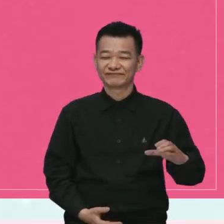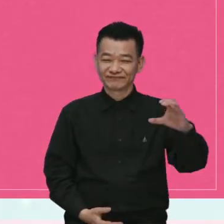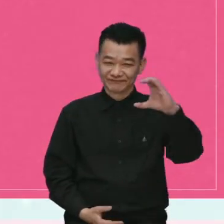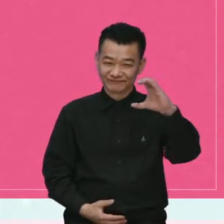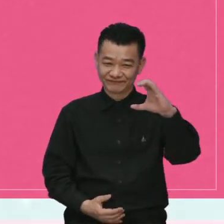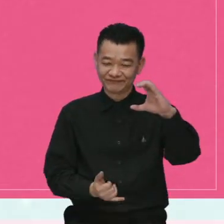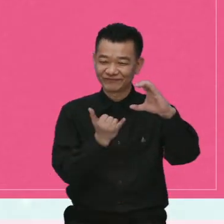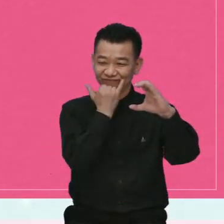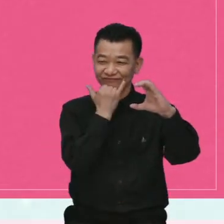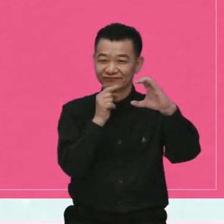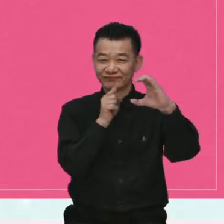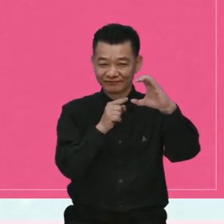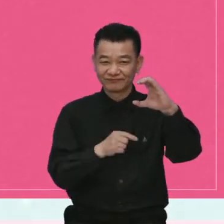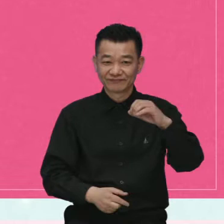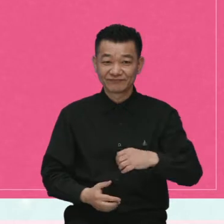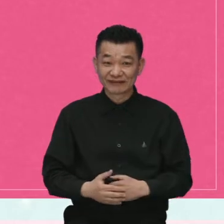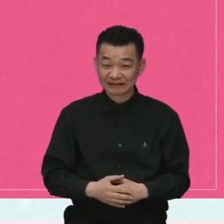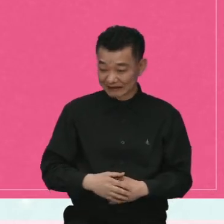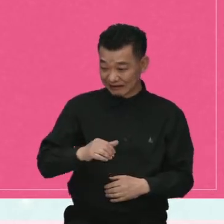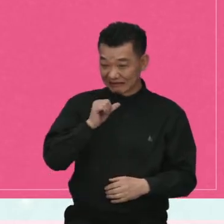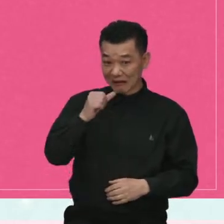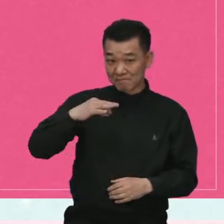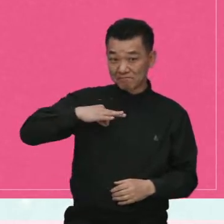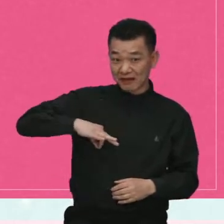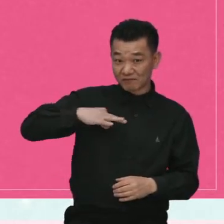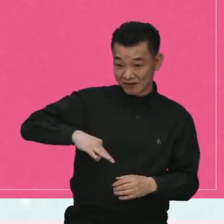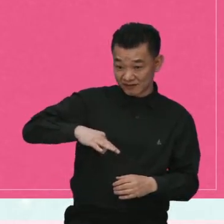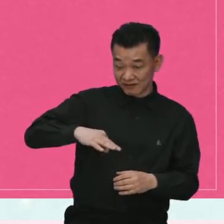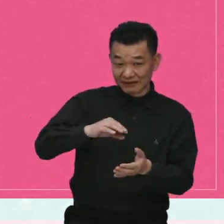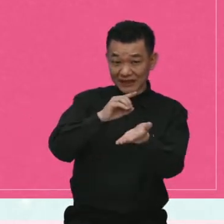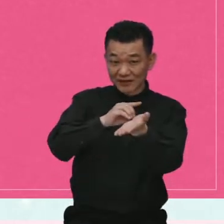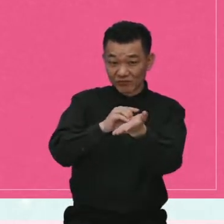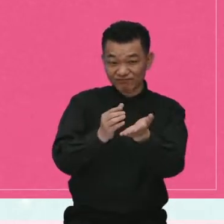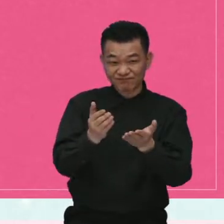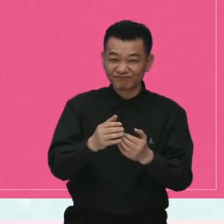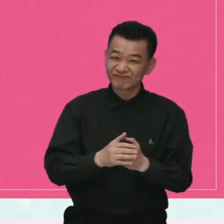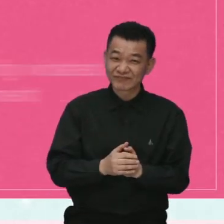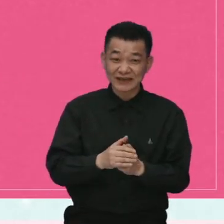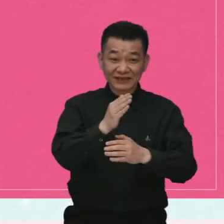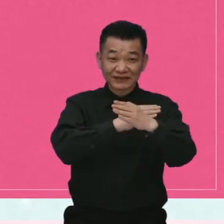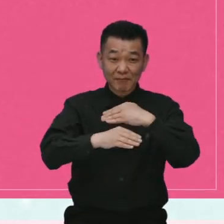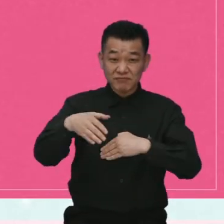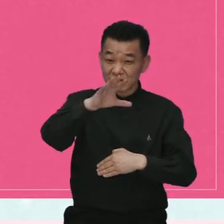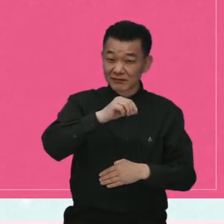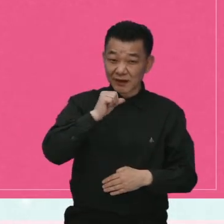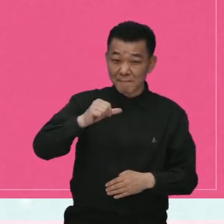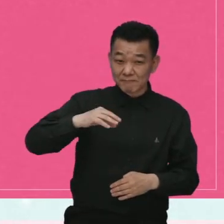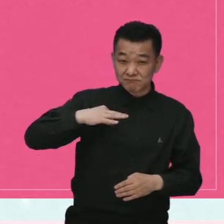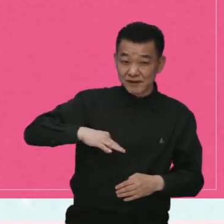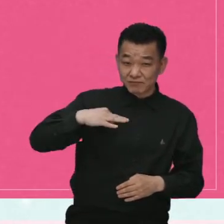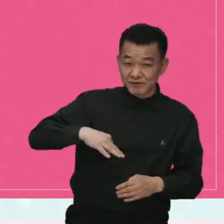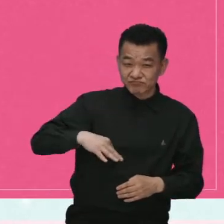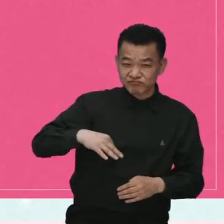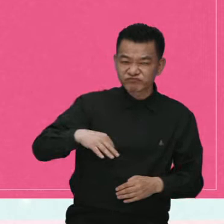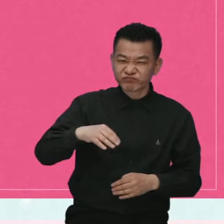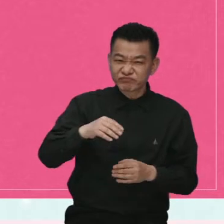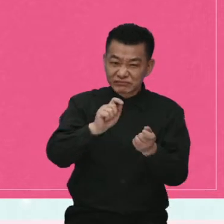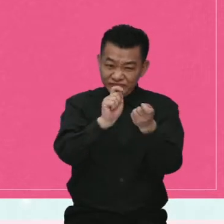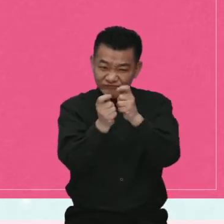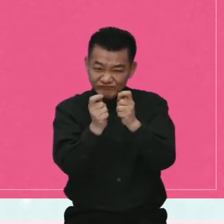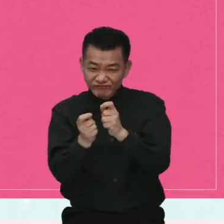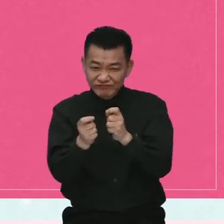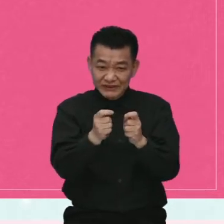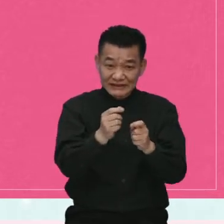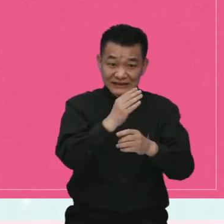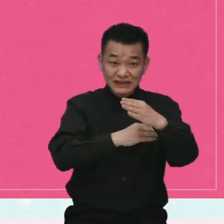The answer is C. Involuntary medical treatment must be respected. Persons with disabilities have the right not